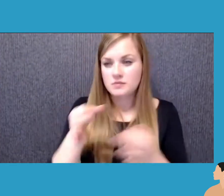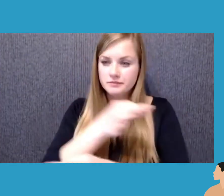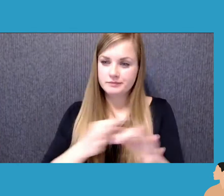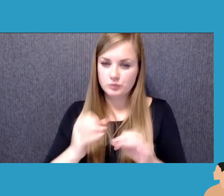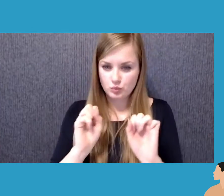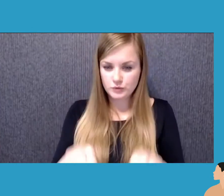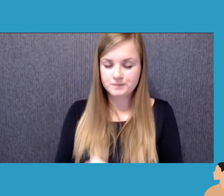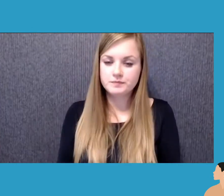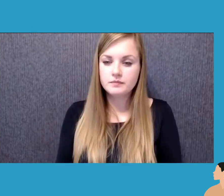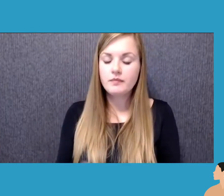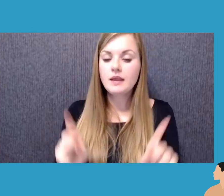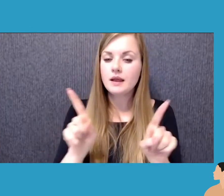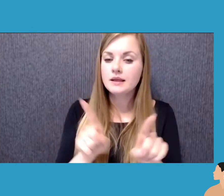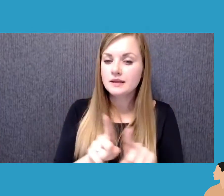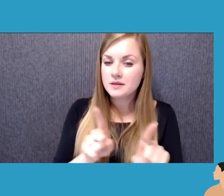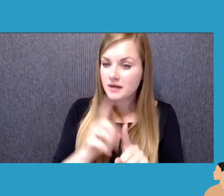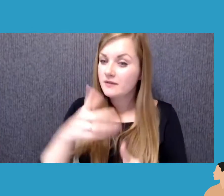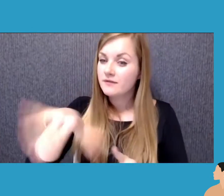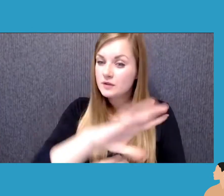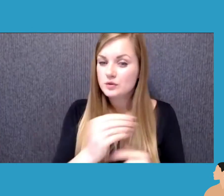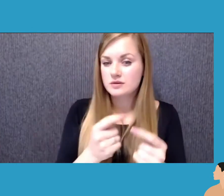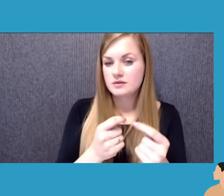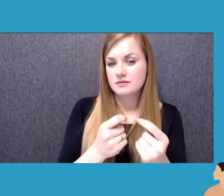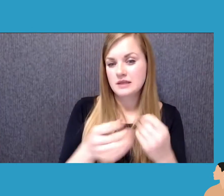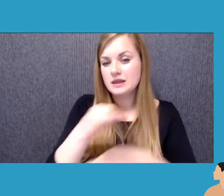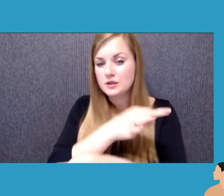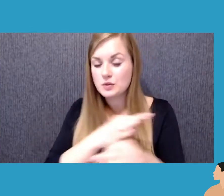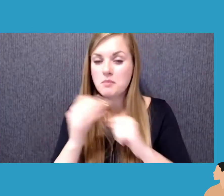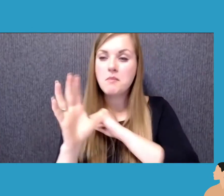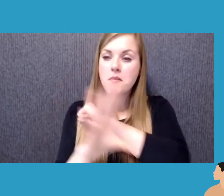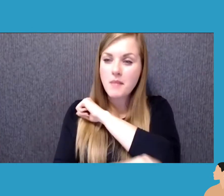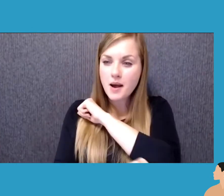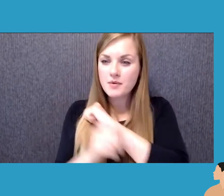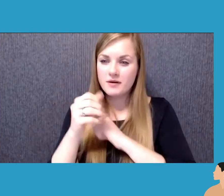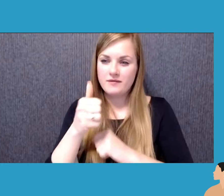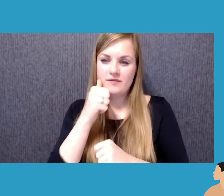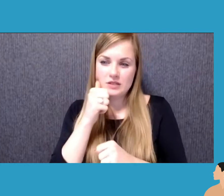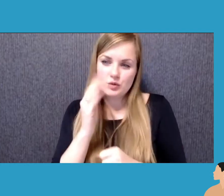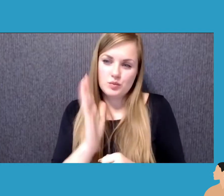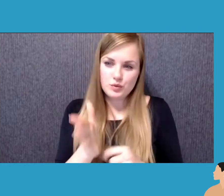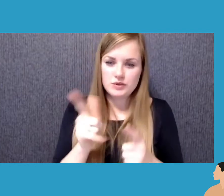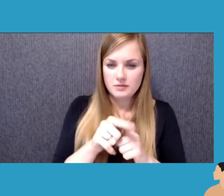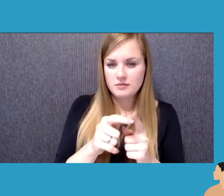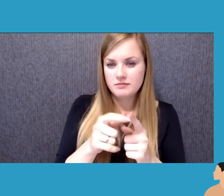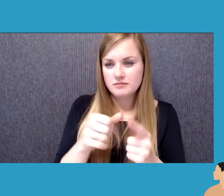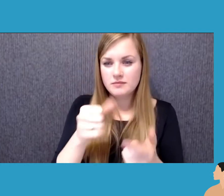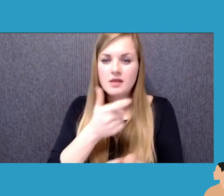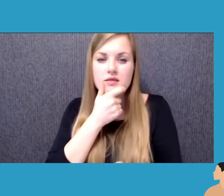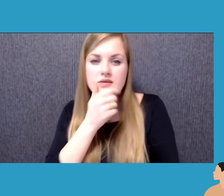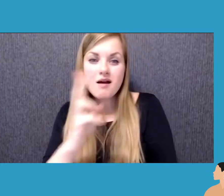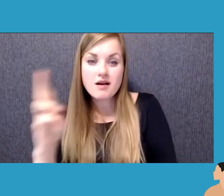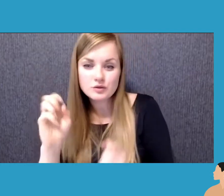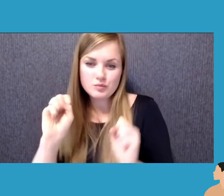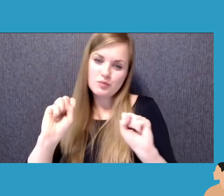questions and I will be able to read the questions to the panelists. At the end of the discussion,